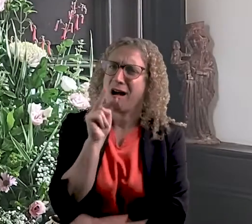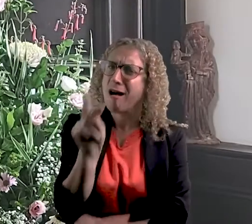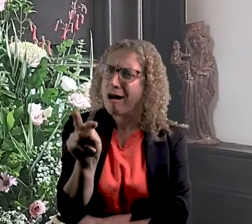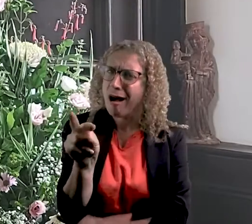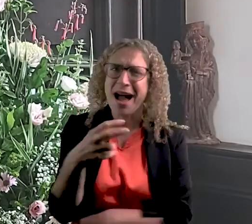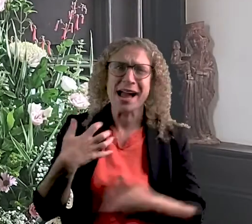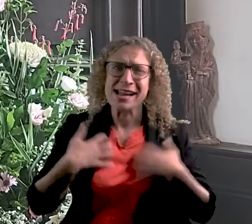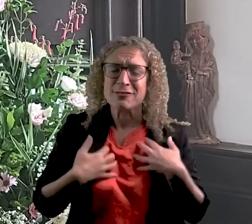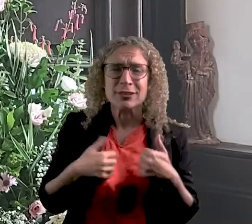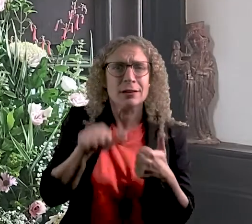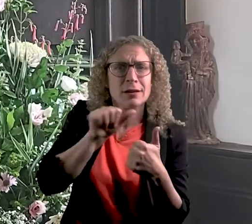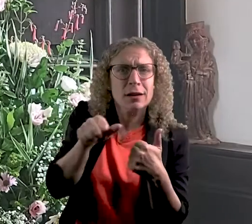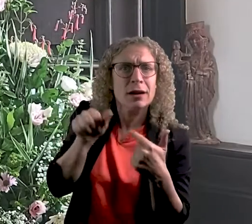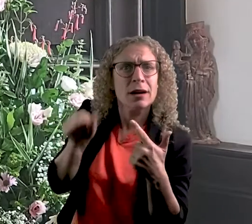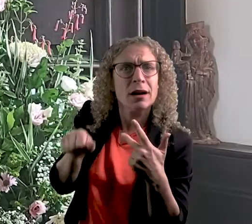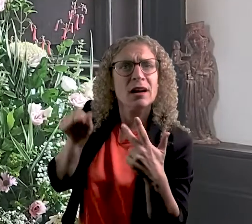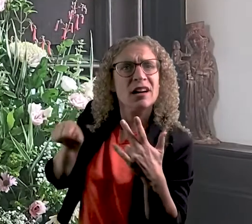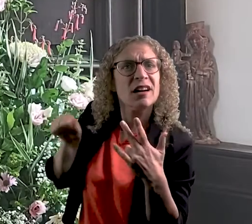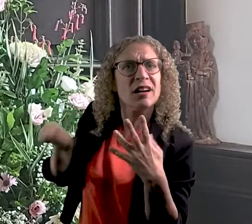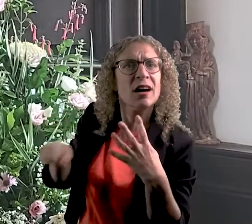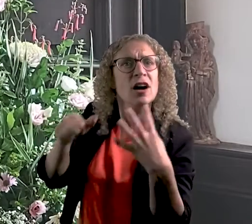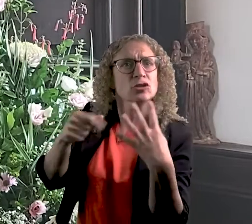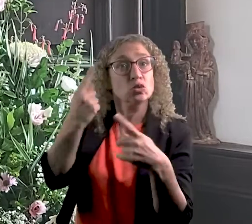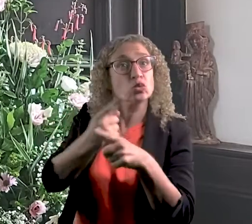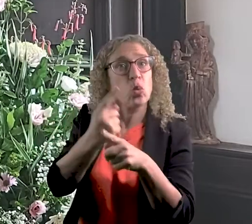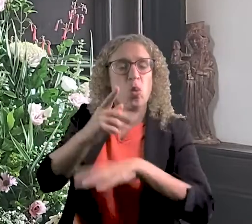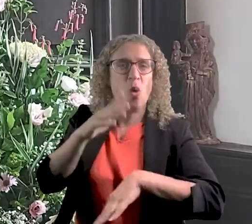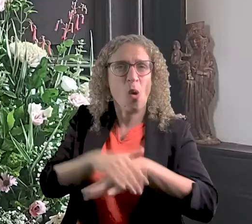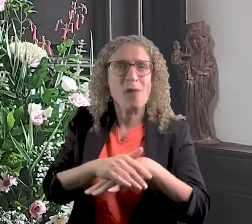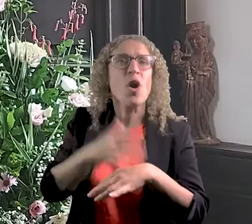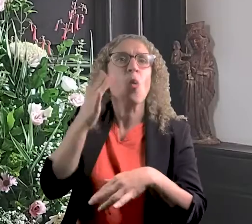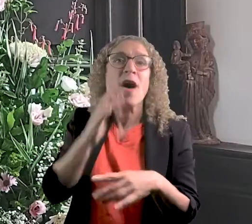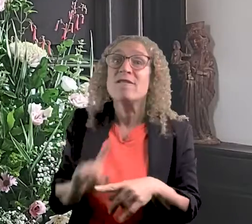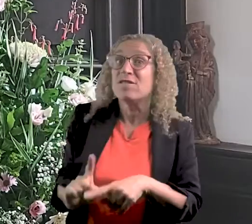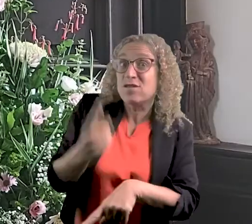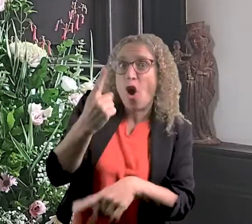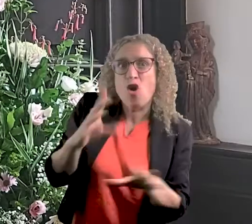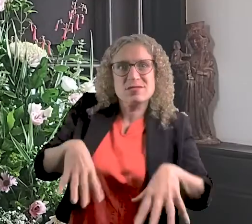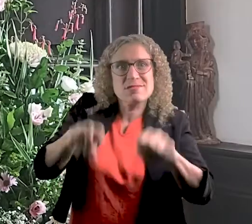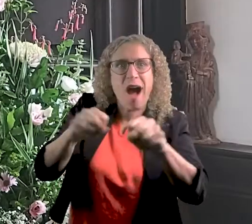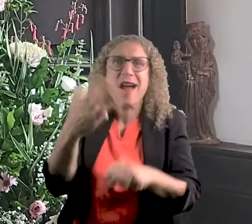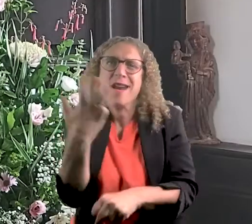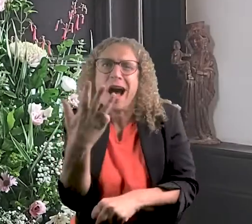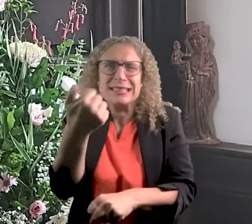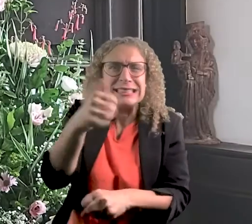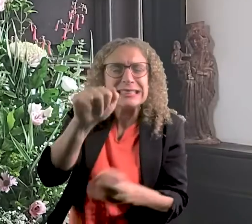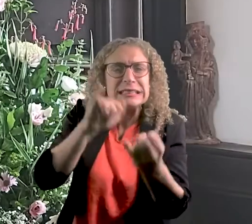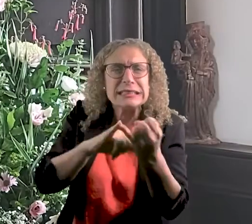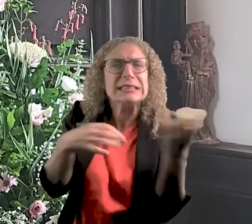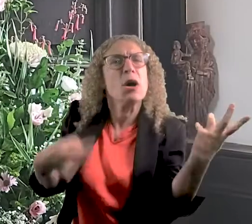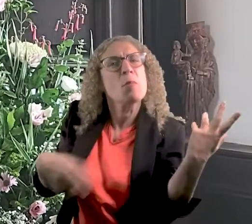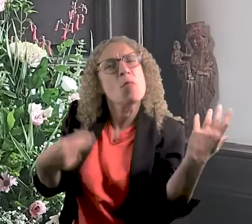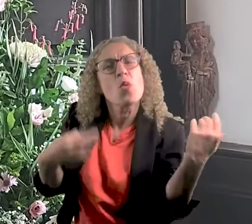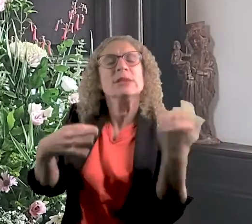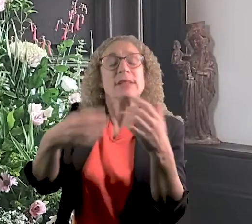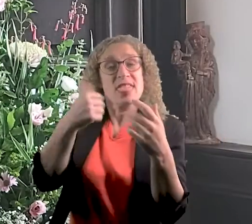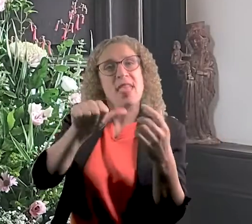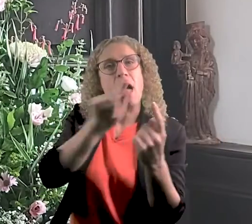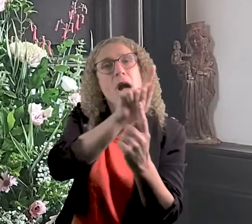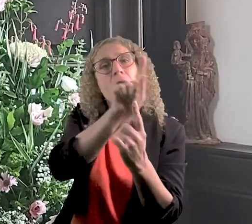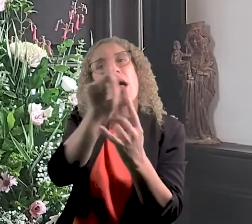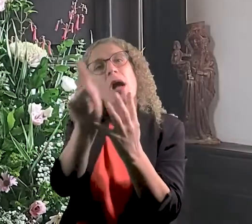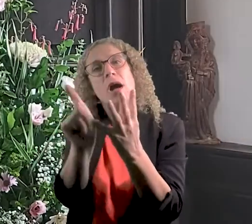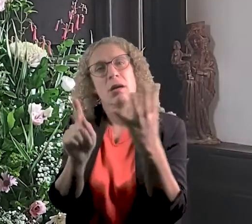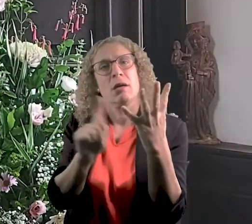interesting four-part series, and it charted the rise of the punk scene from its early iterations in the 60s before the